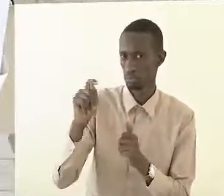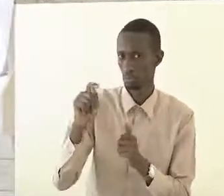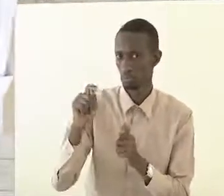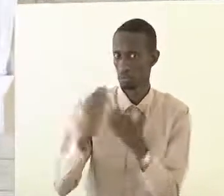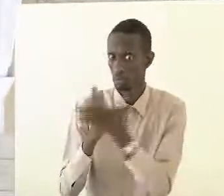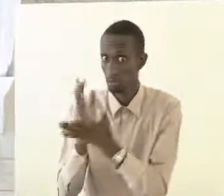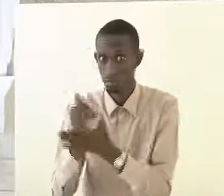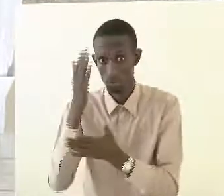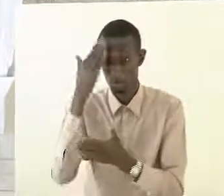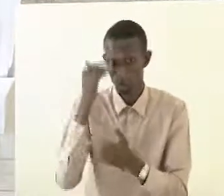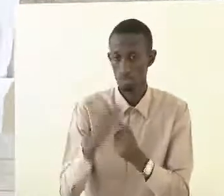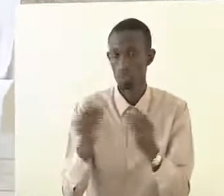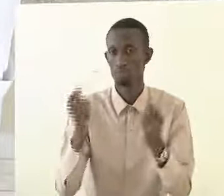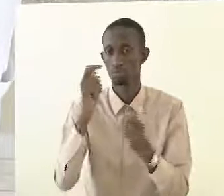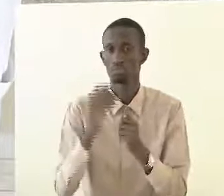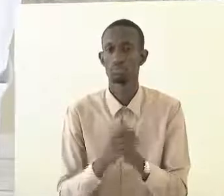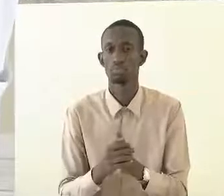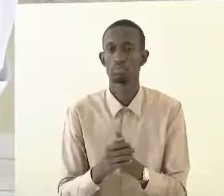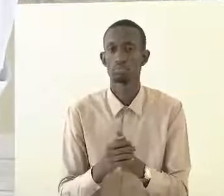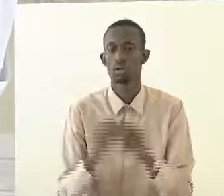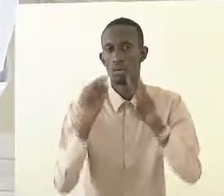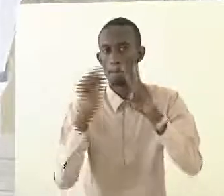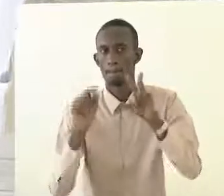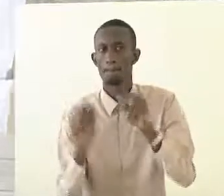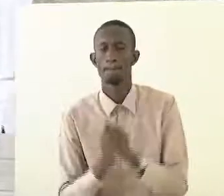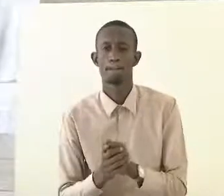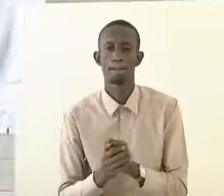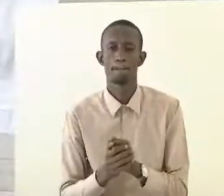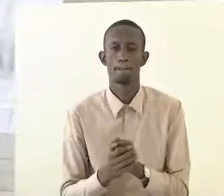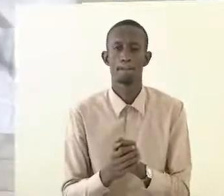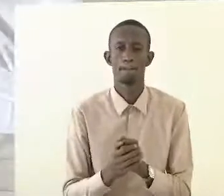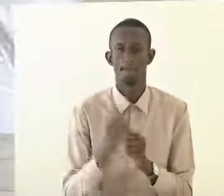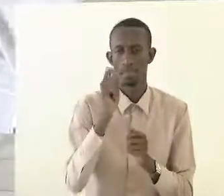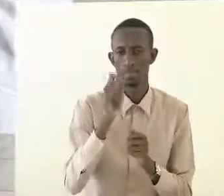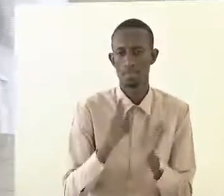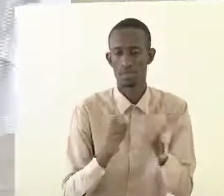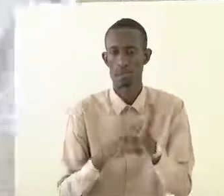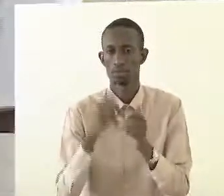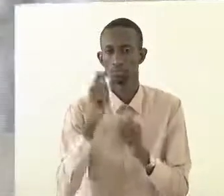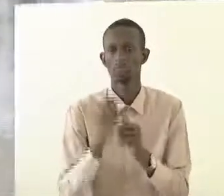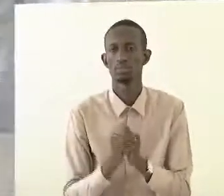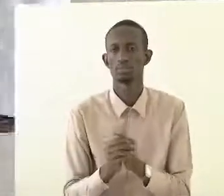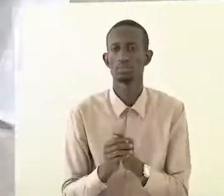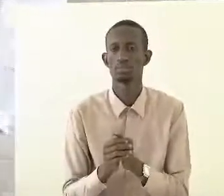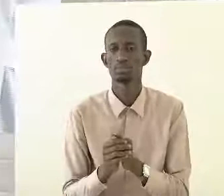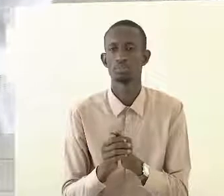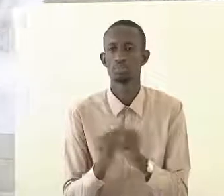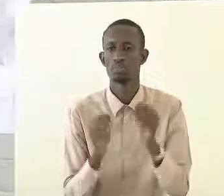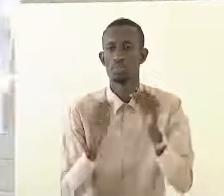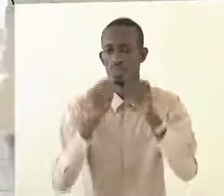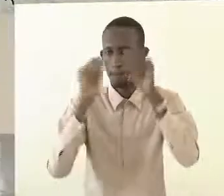2, t is equal to t power a half. Then putting this on the numerator, the sign